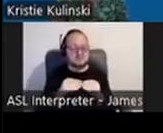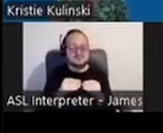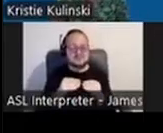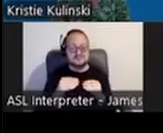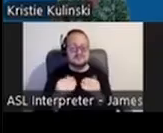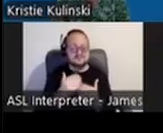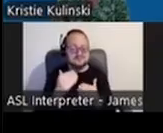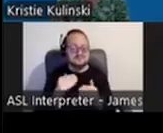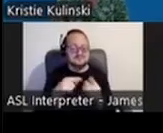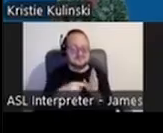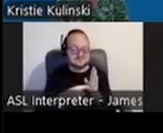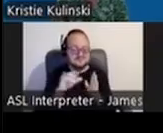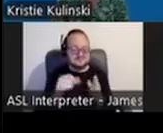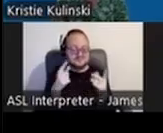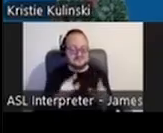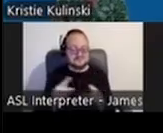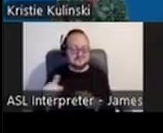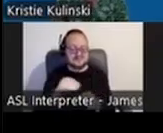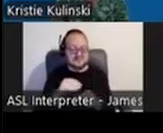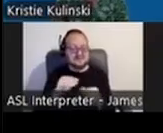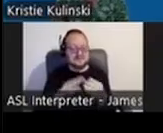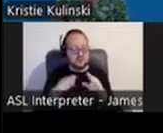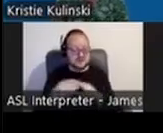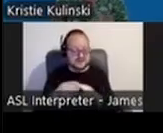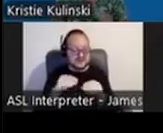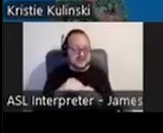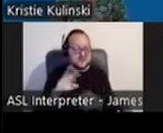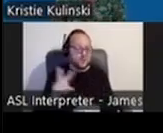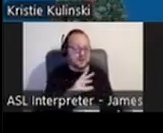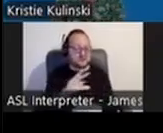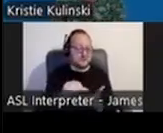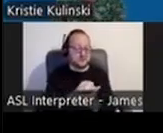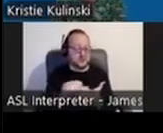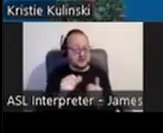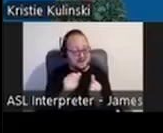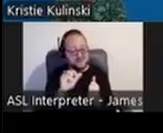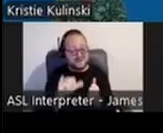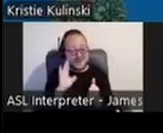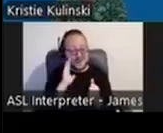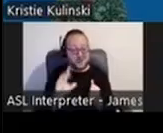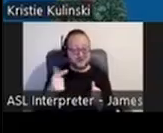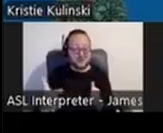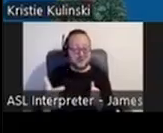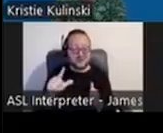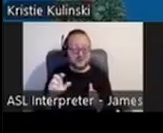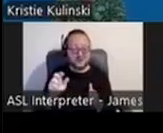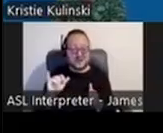within a community in Western New York. And with that, I'm going to turn it back over to Leah.